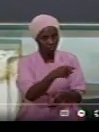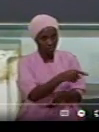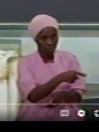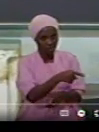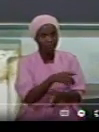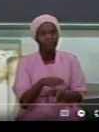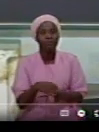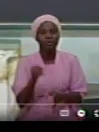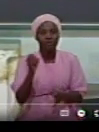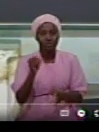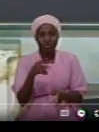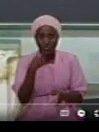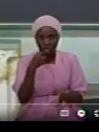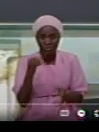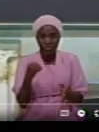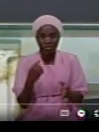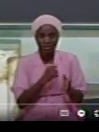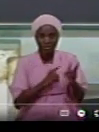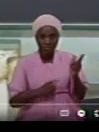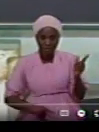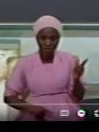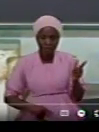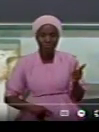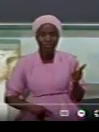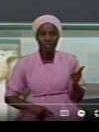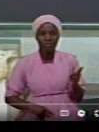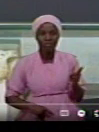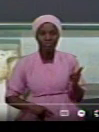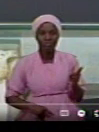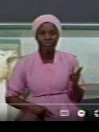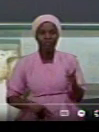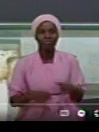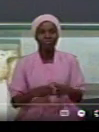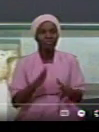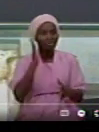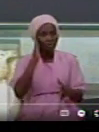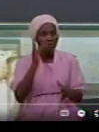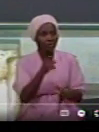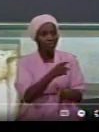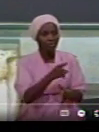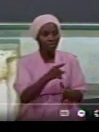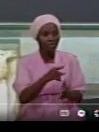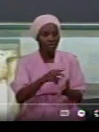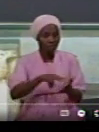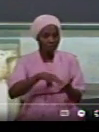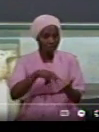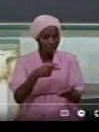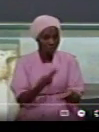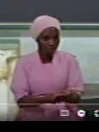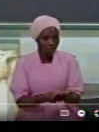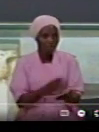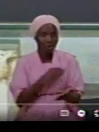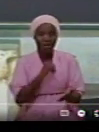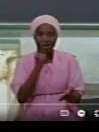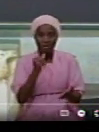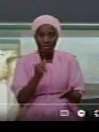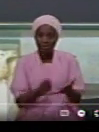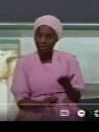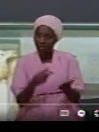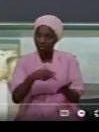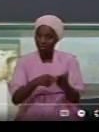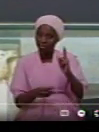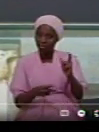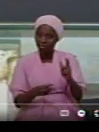thus says the Lord, shall they fall and not arise? Shall they